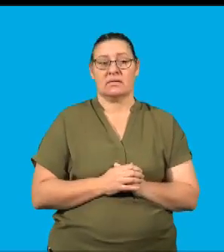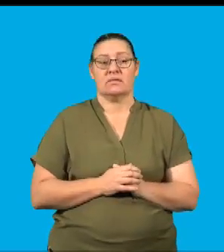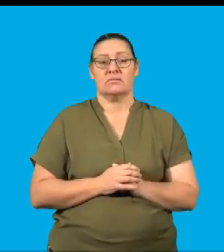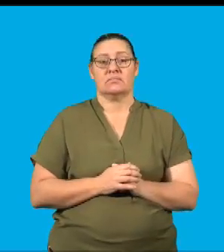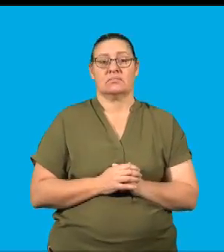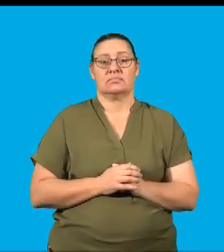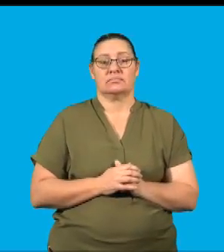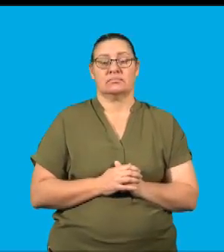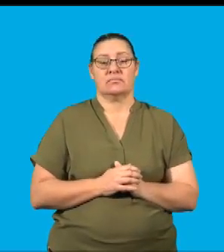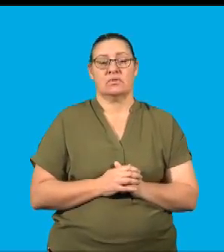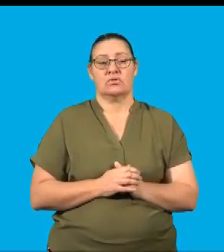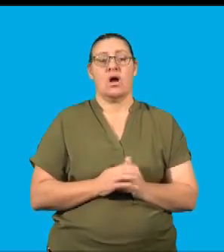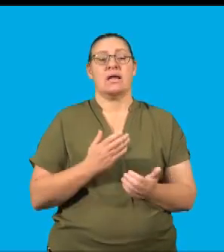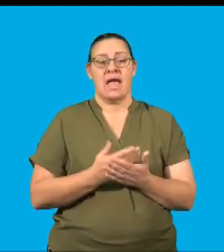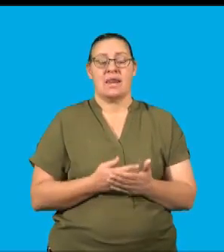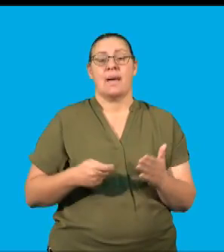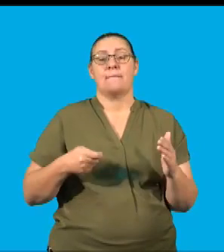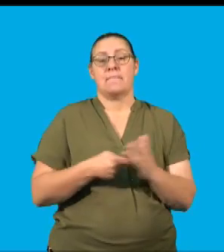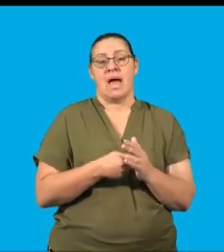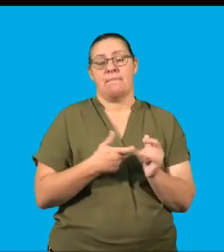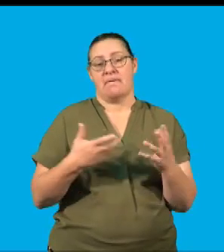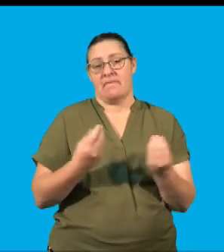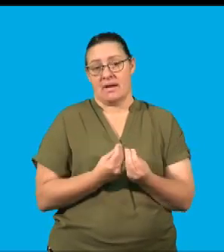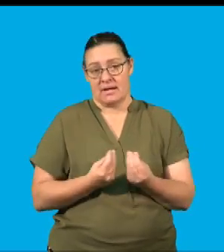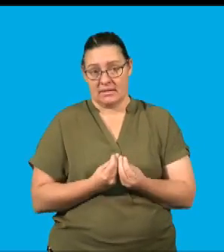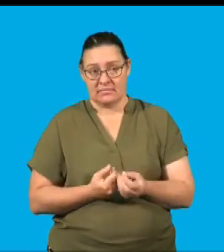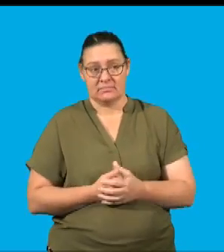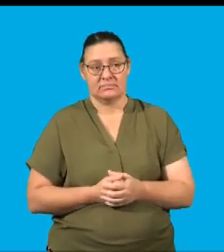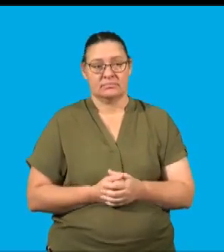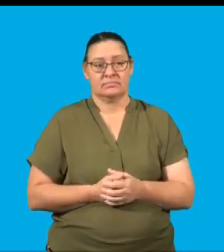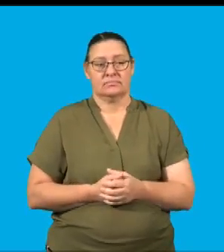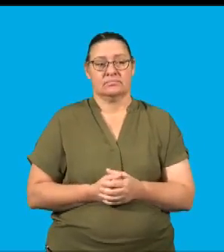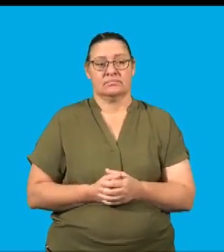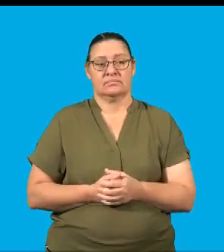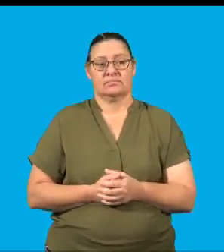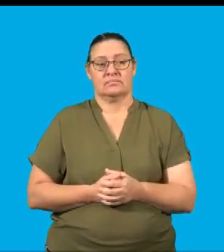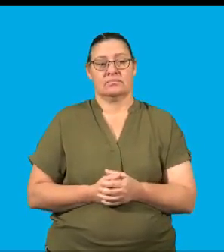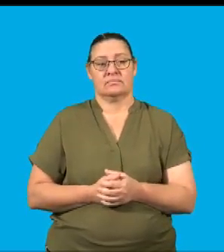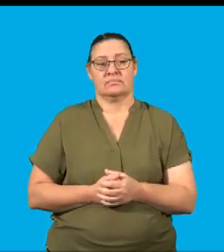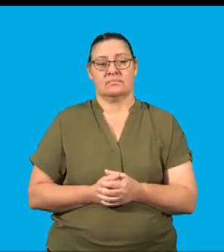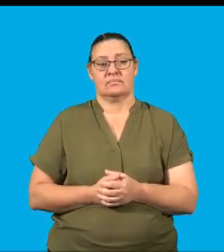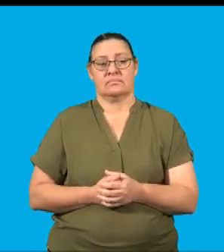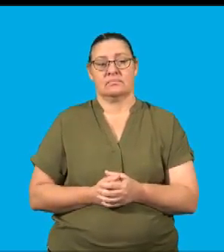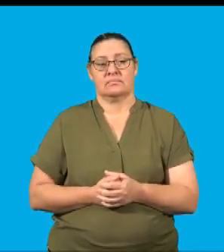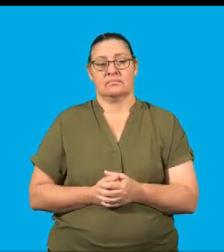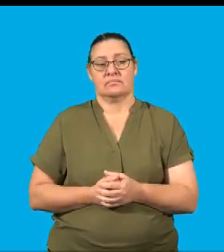saving would be saving to buy a bigger item.